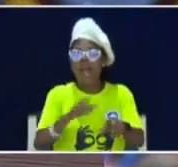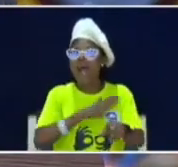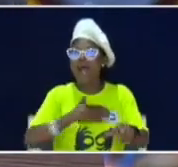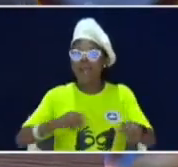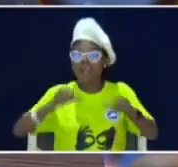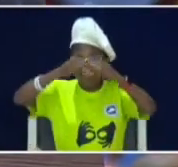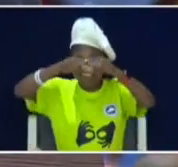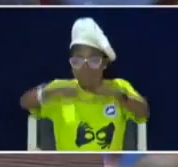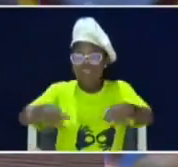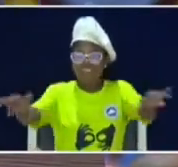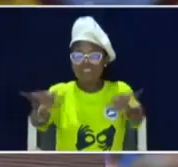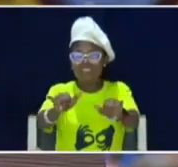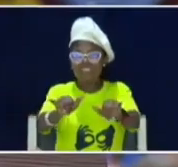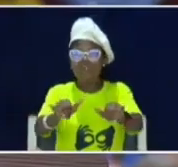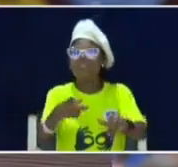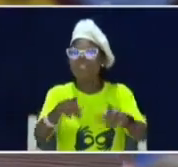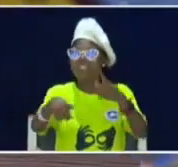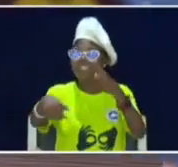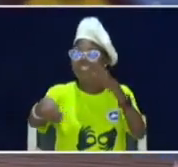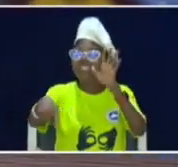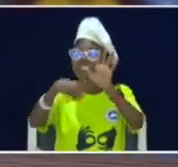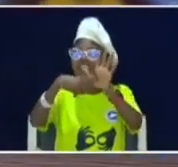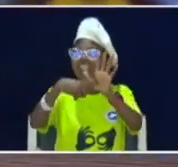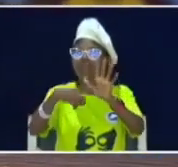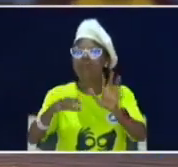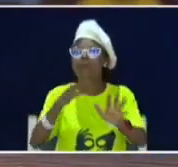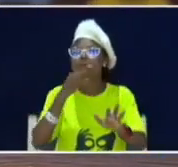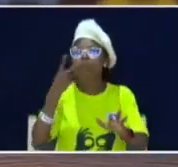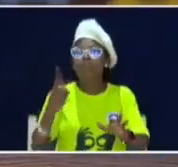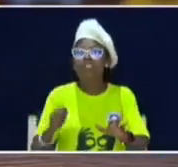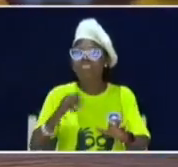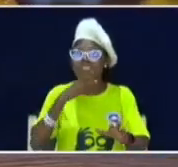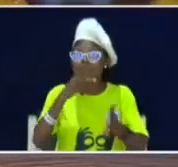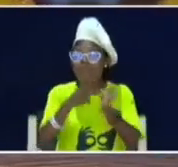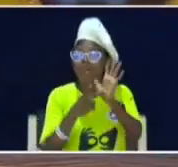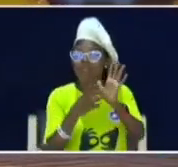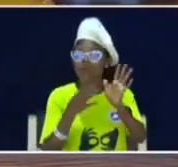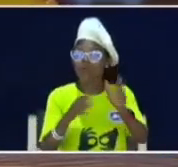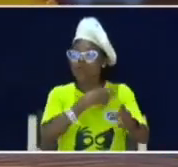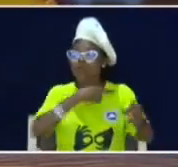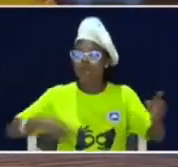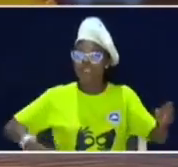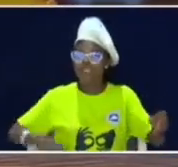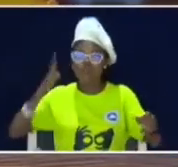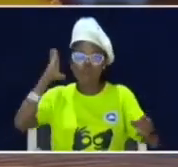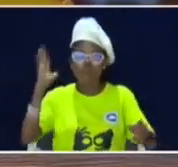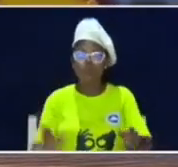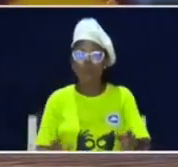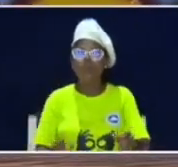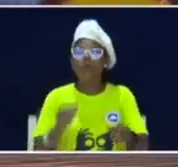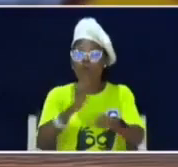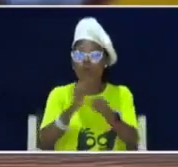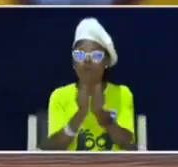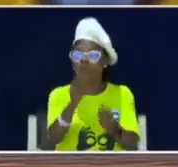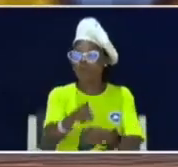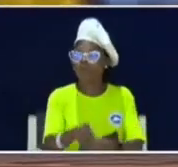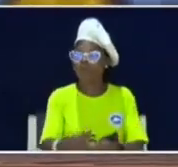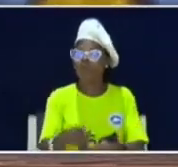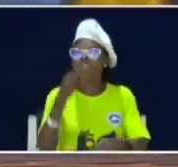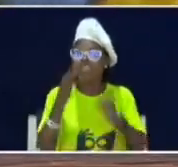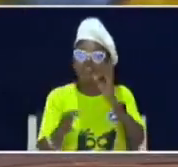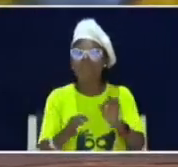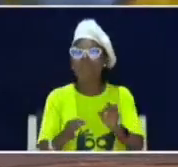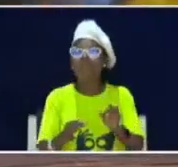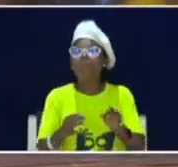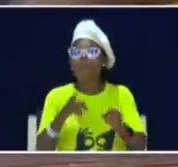No, sir. Part of his royalty will rub off on you. In as much as you can come before God, in